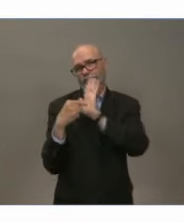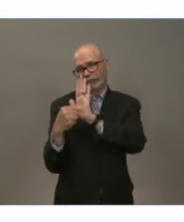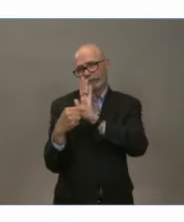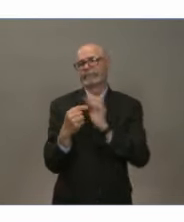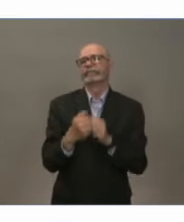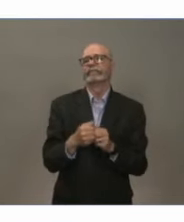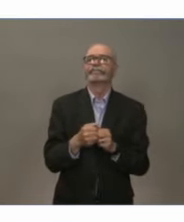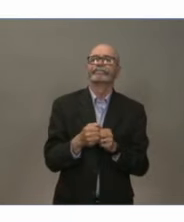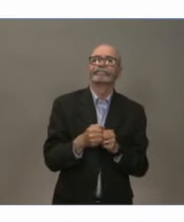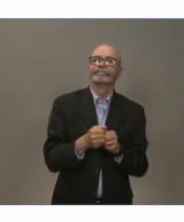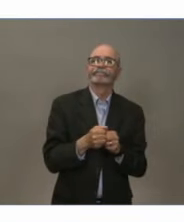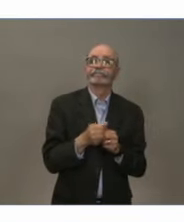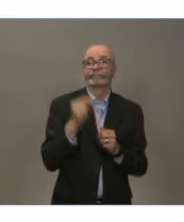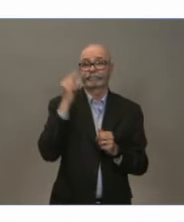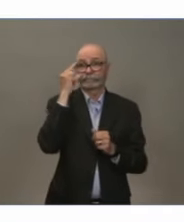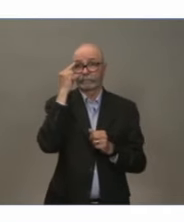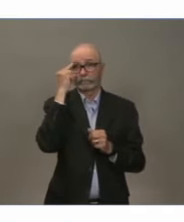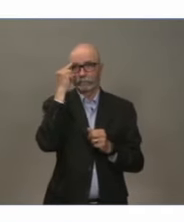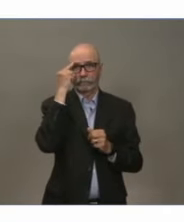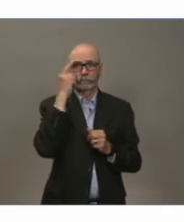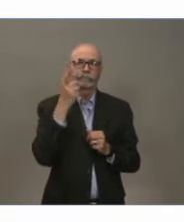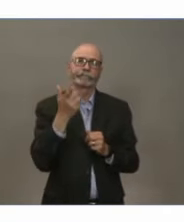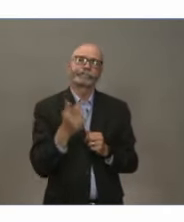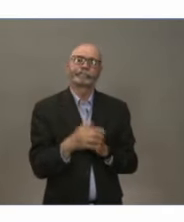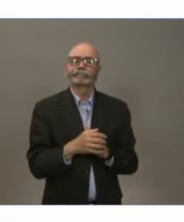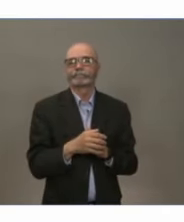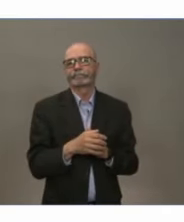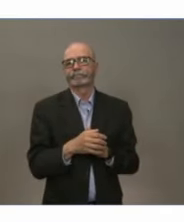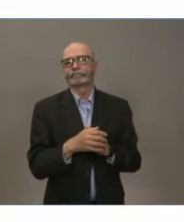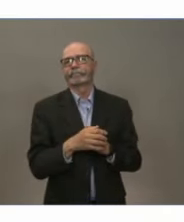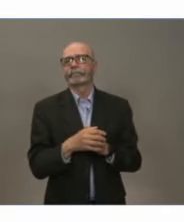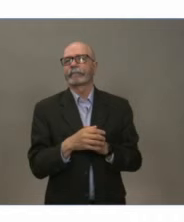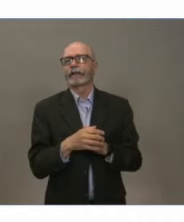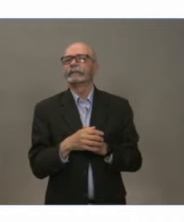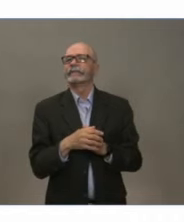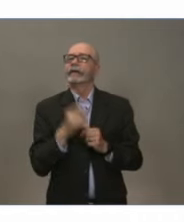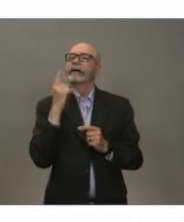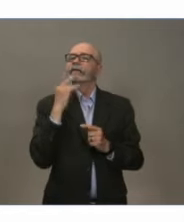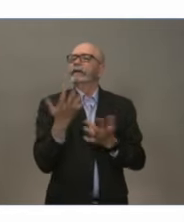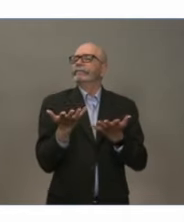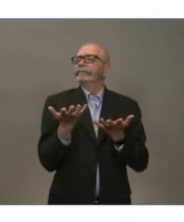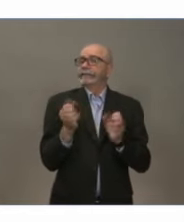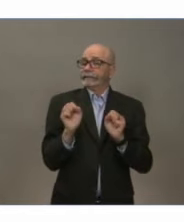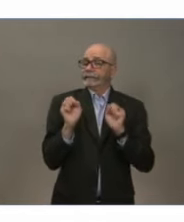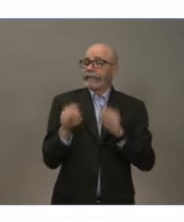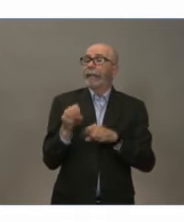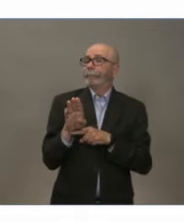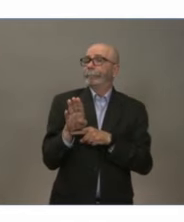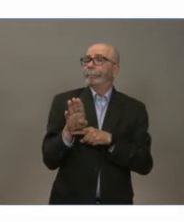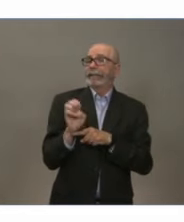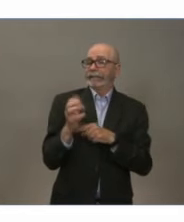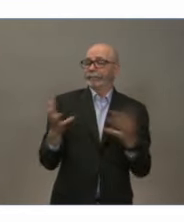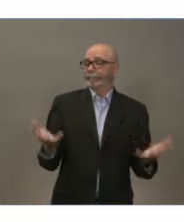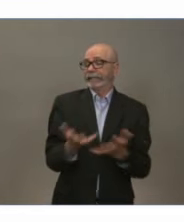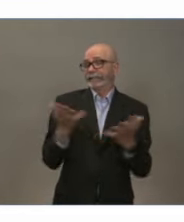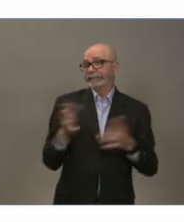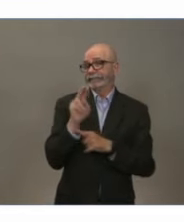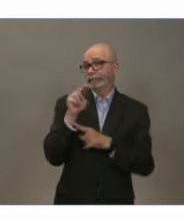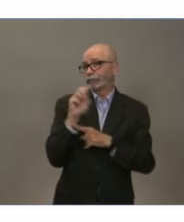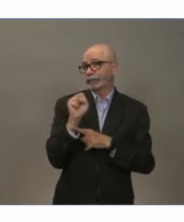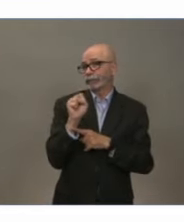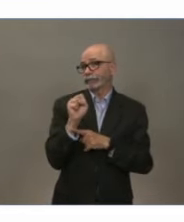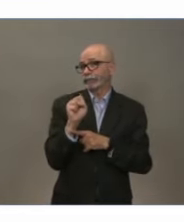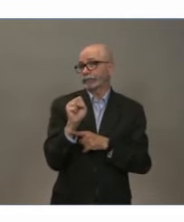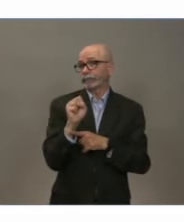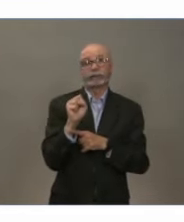that what we could see, what we would see today based in Nova Scotia if we didn't have public health